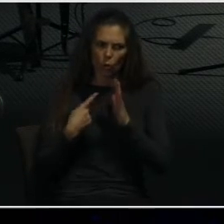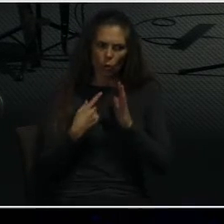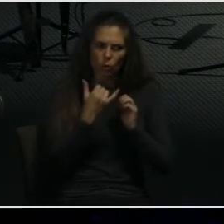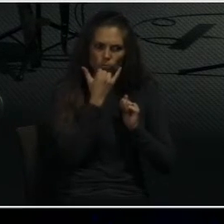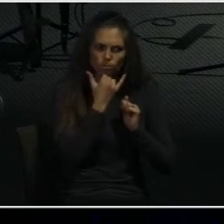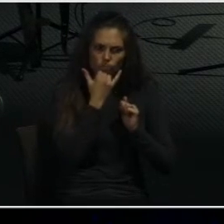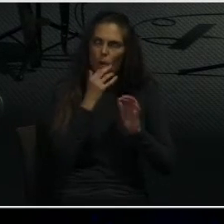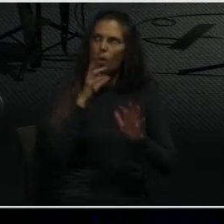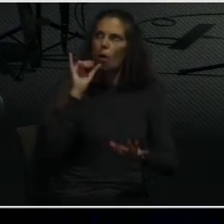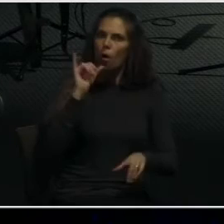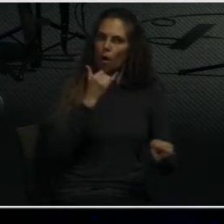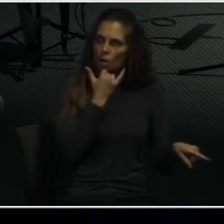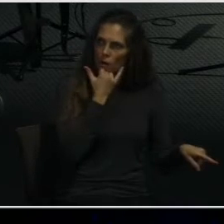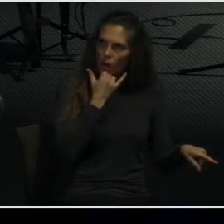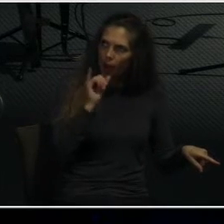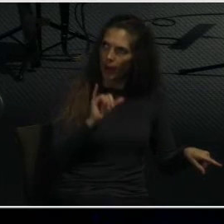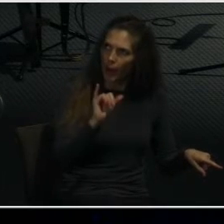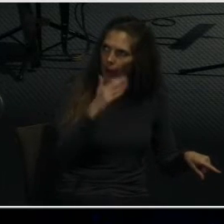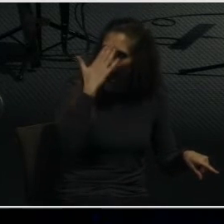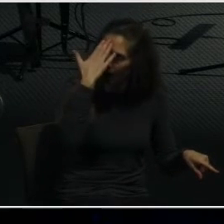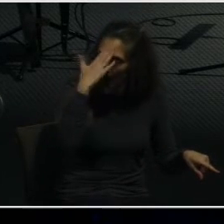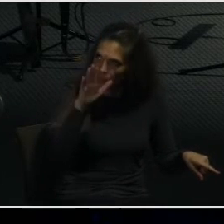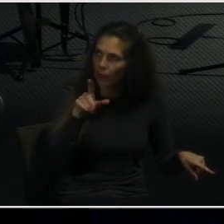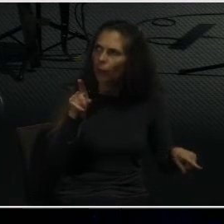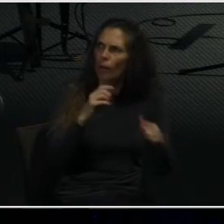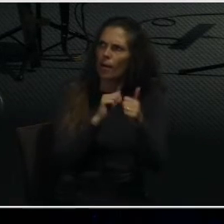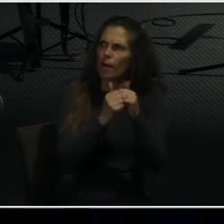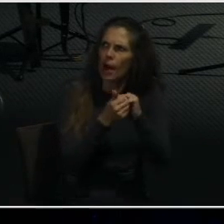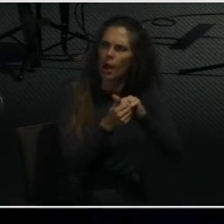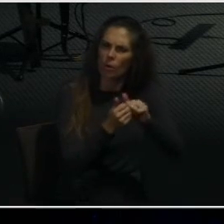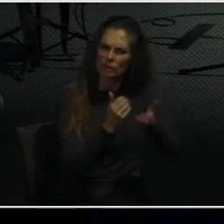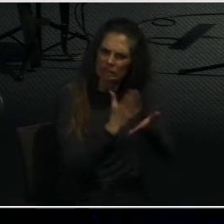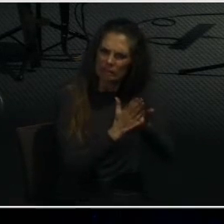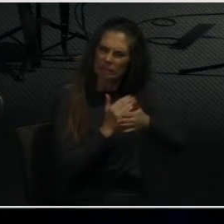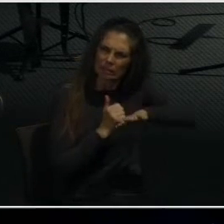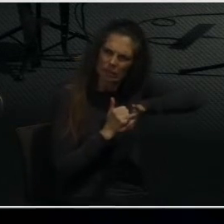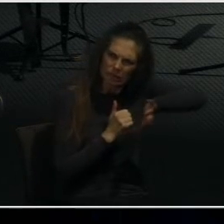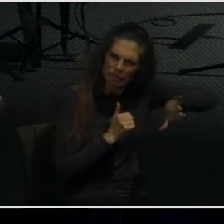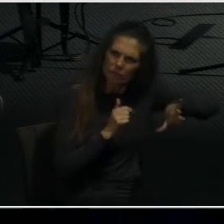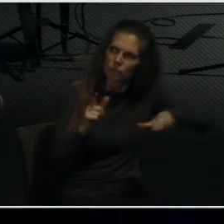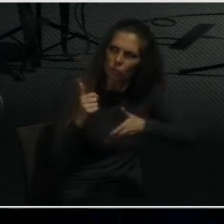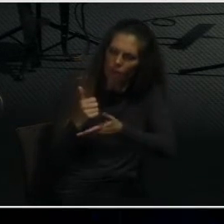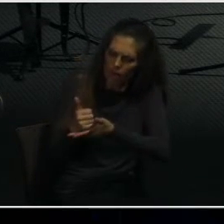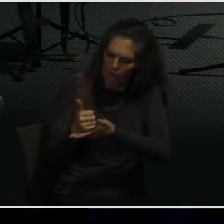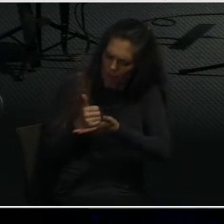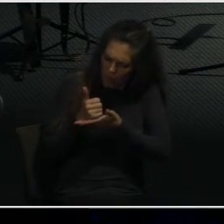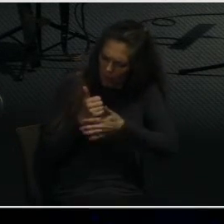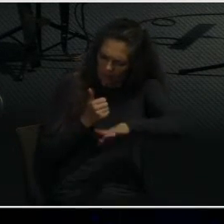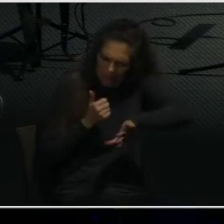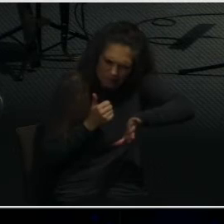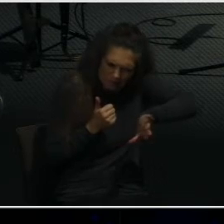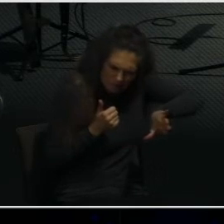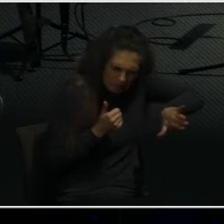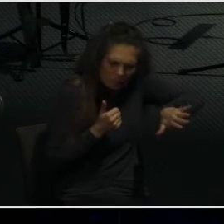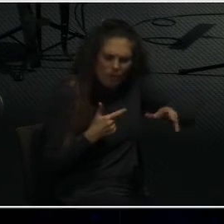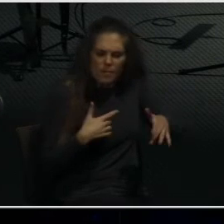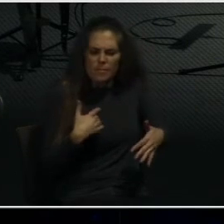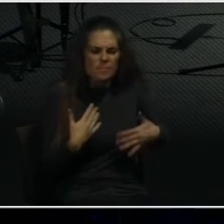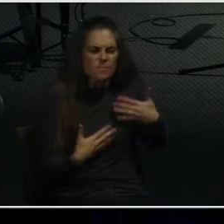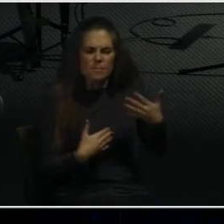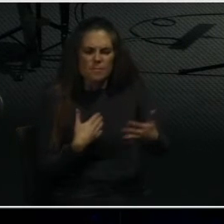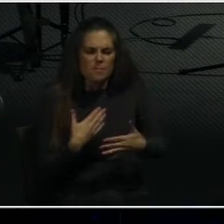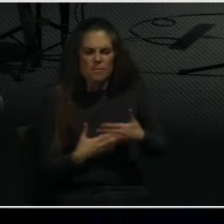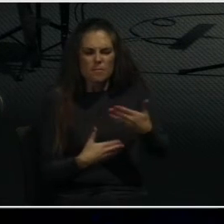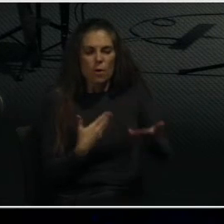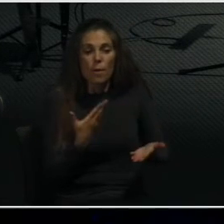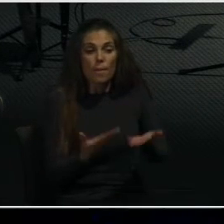overcome it by the Spirit, by the living water. And then we continue to walk along. And then maybe Jesus speaks to us in our lives about some lie